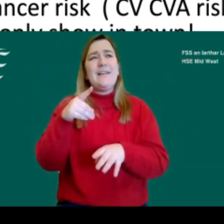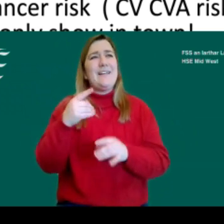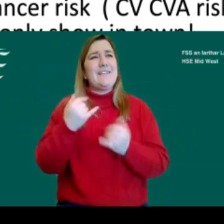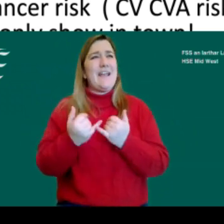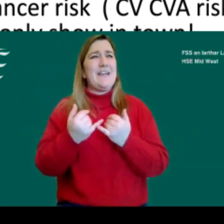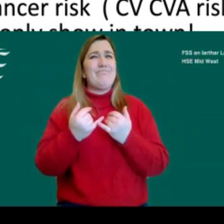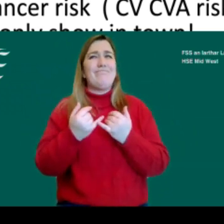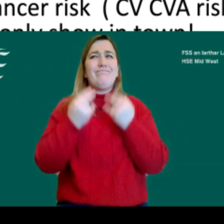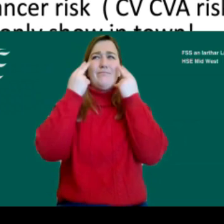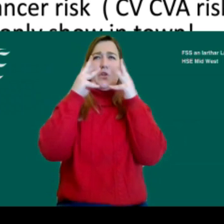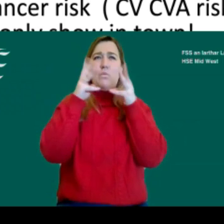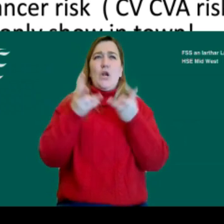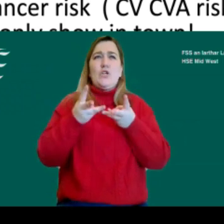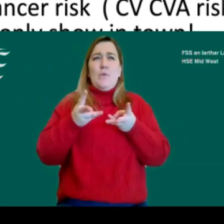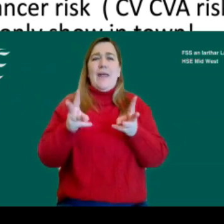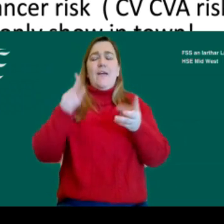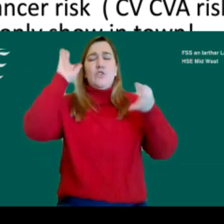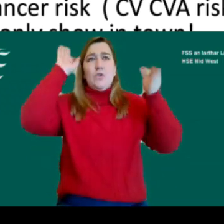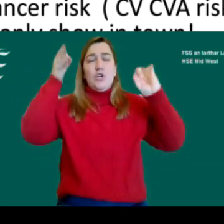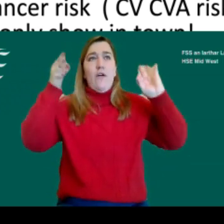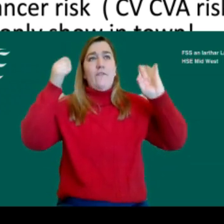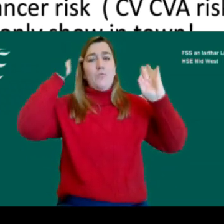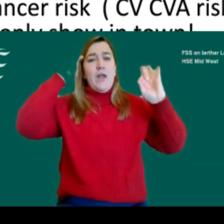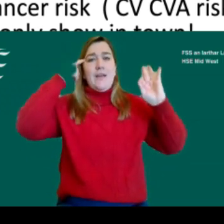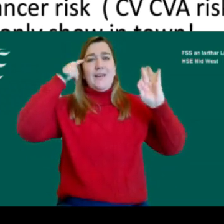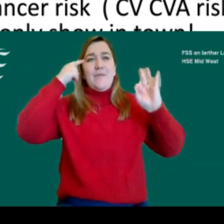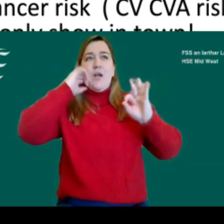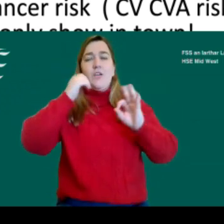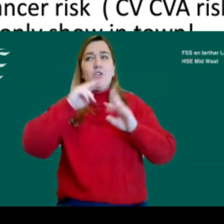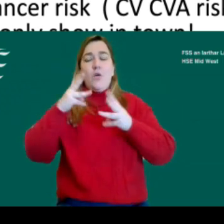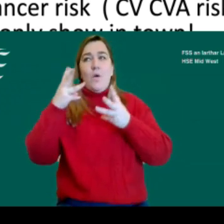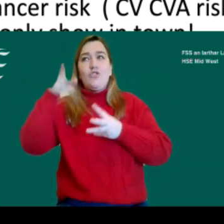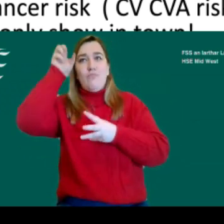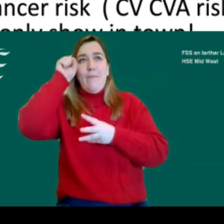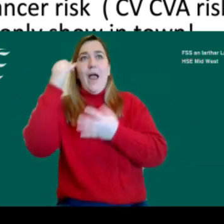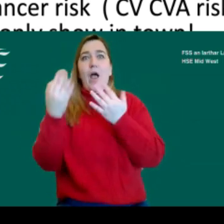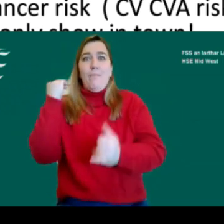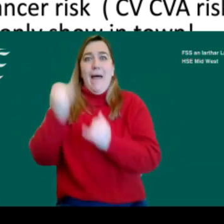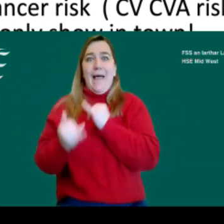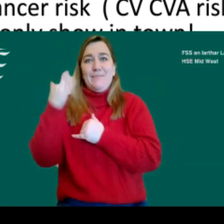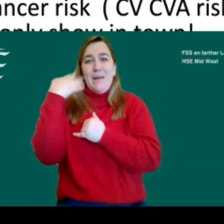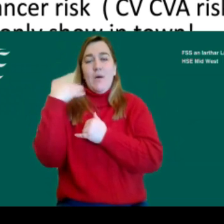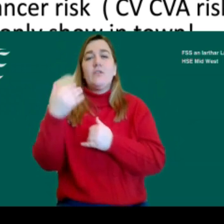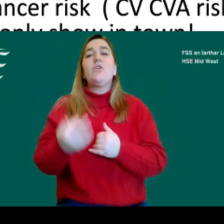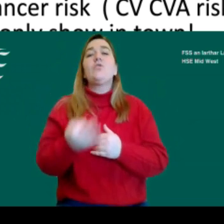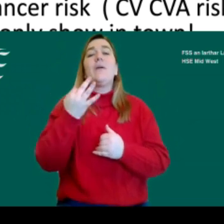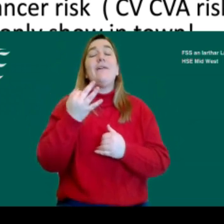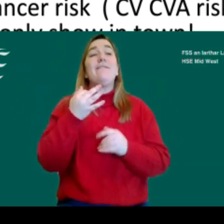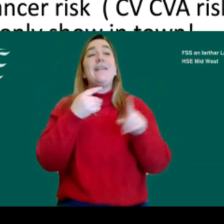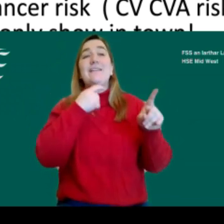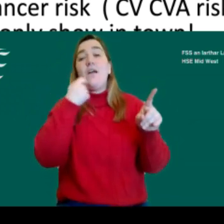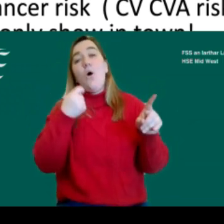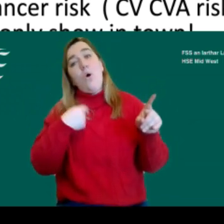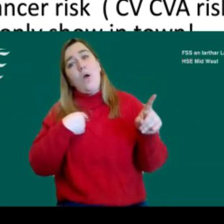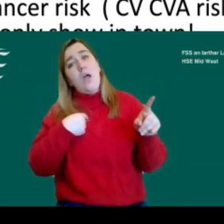hear women say, they say it to the mother, how, if their mother is still alive, and they say, oh, I'm suffering bad the menopause. And the mother will say, well, sure, we never had that in my day. And